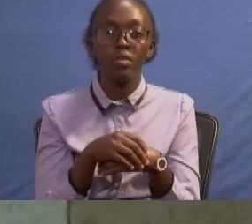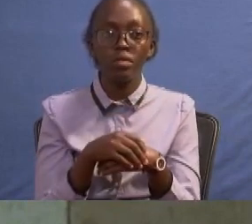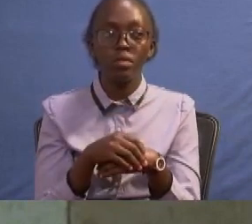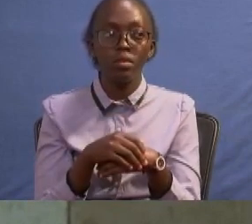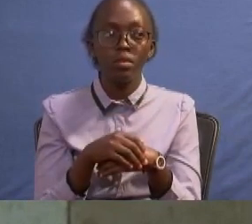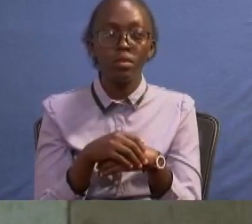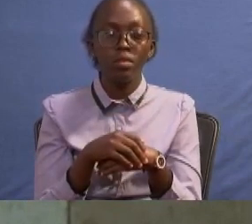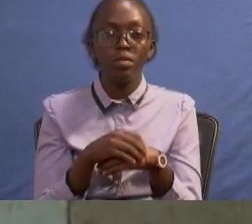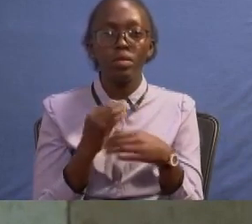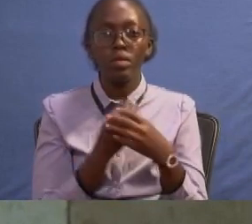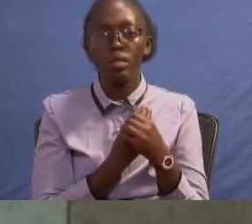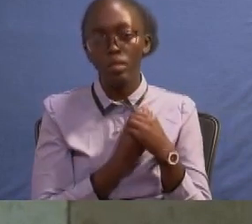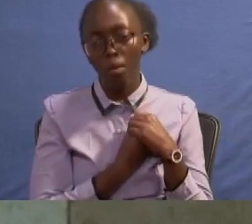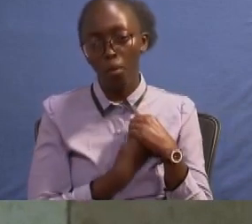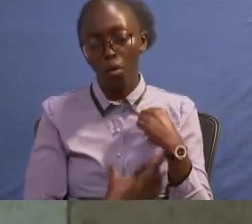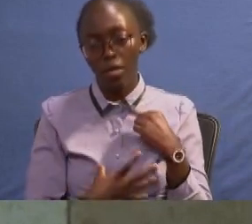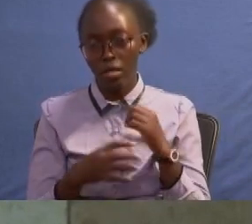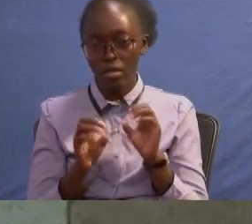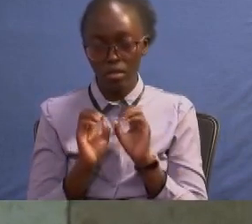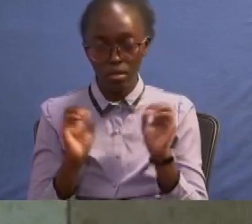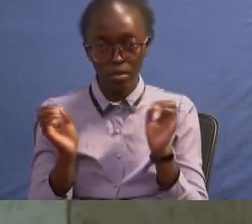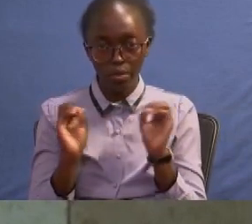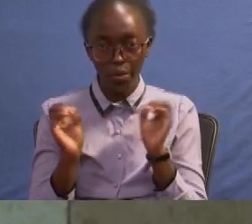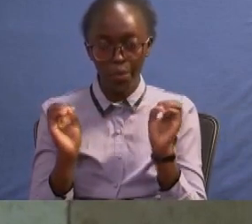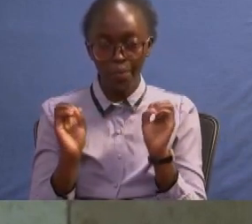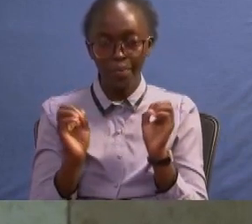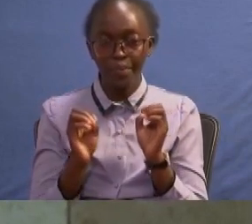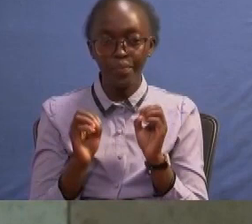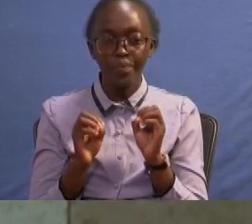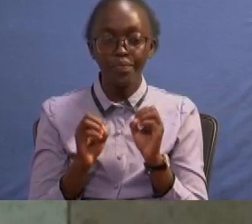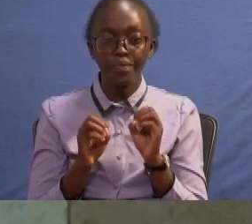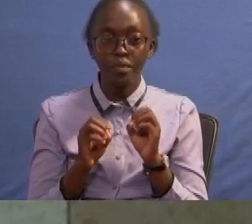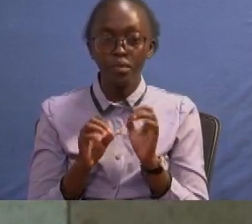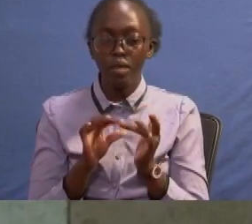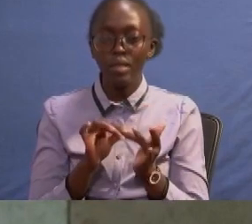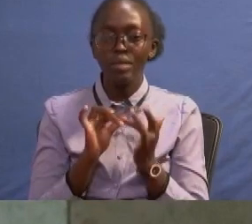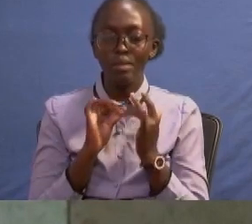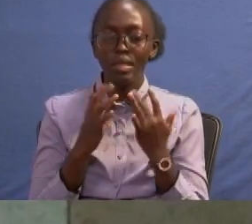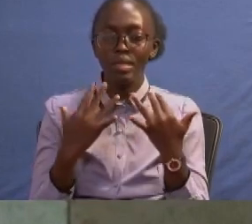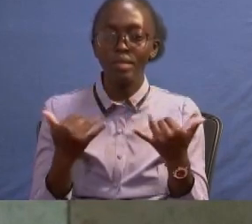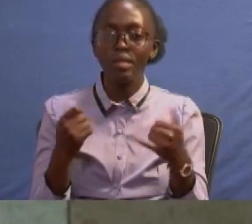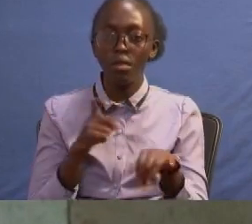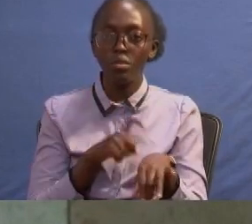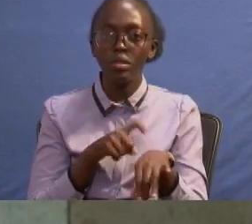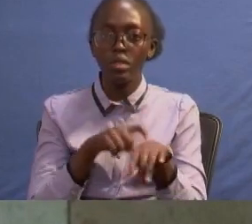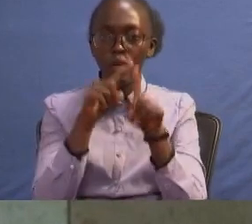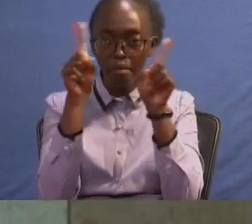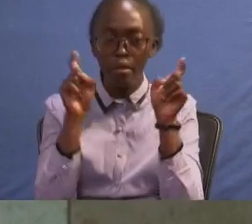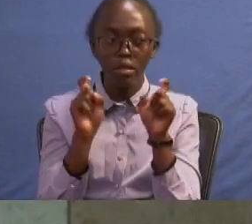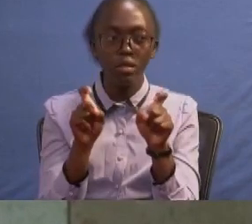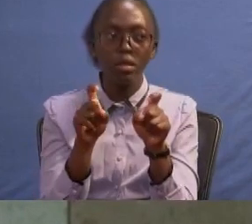despair when you are stressed up, and especially this round when you are just about to do your exams.